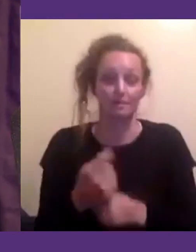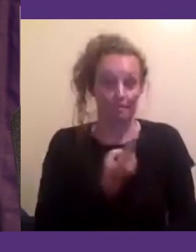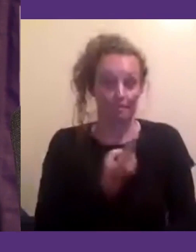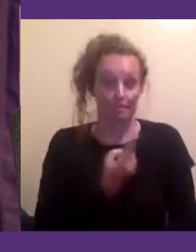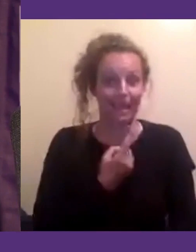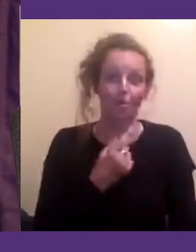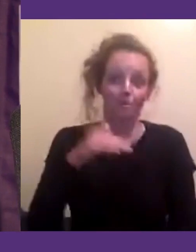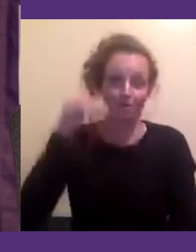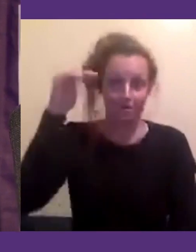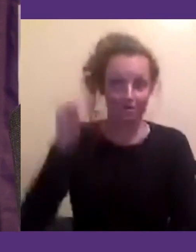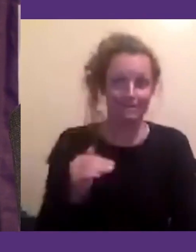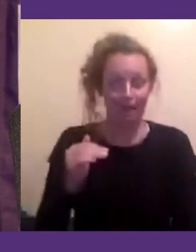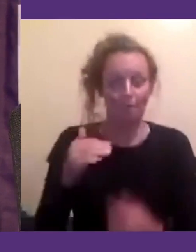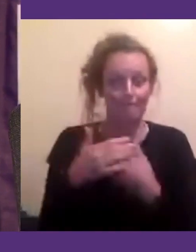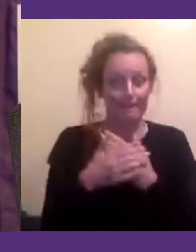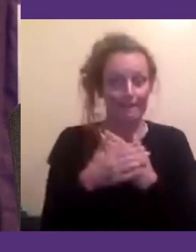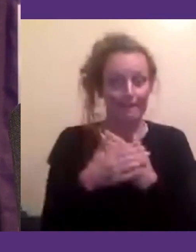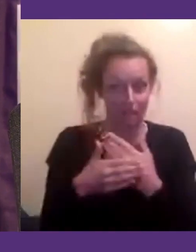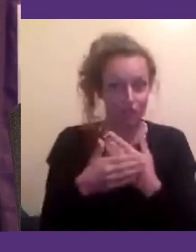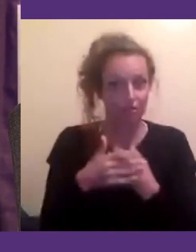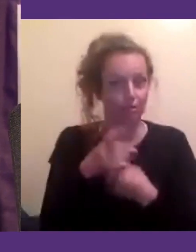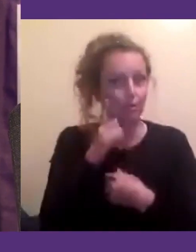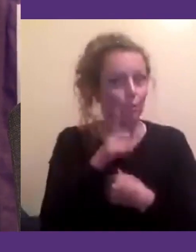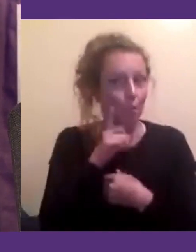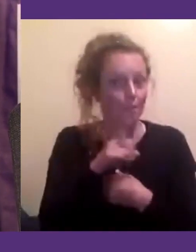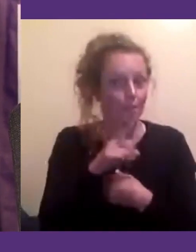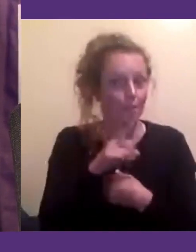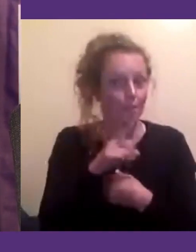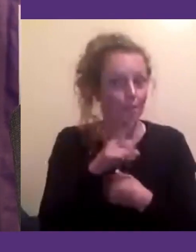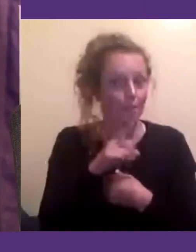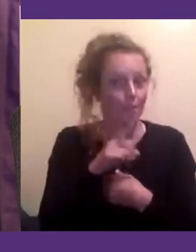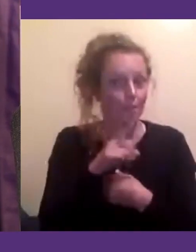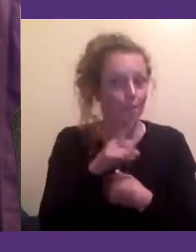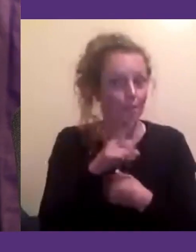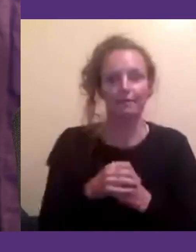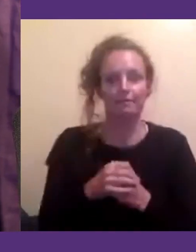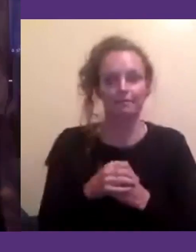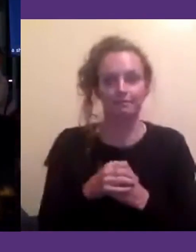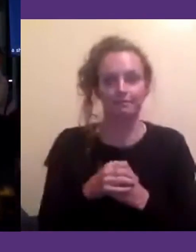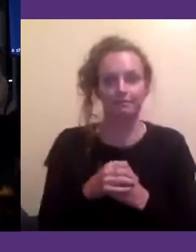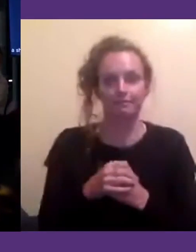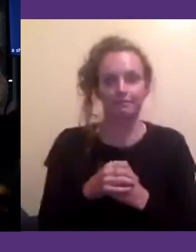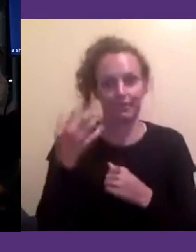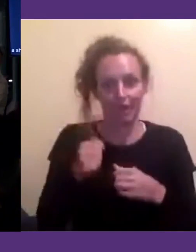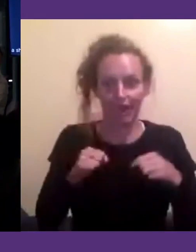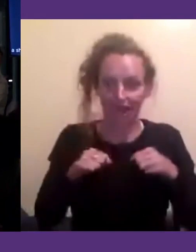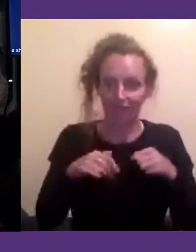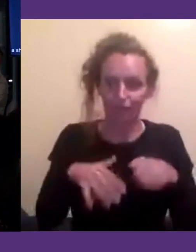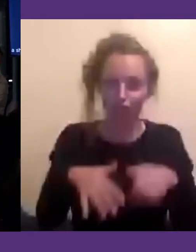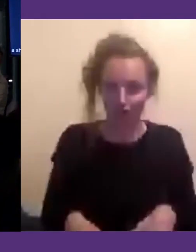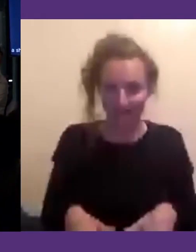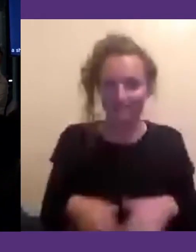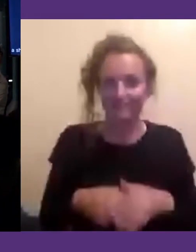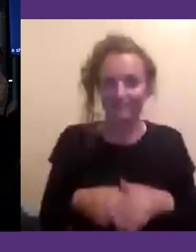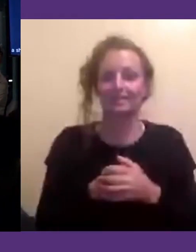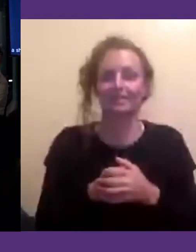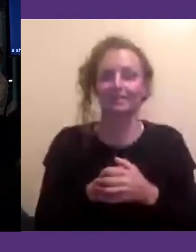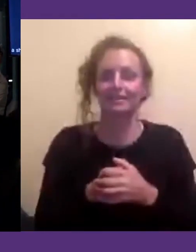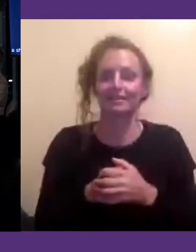wearing a teal dress which is really on brand with the AbilityNet colours, which was a